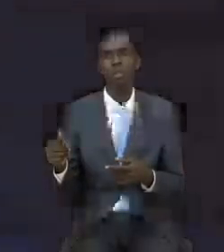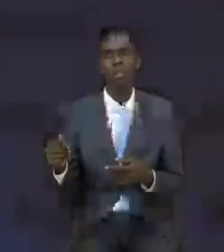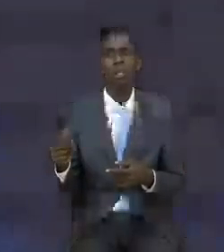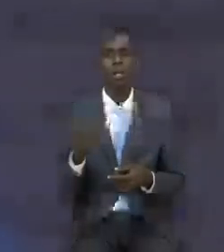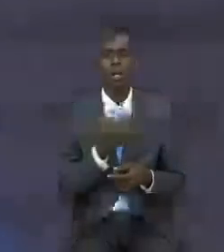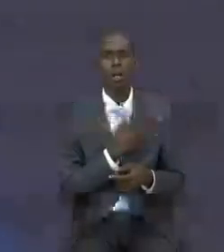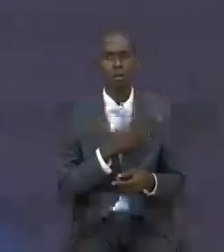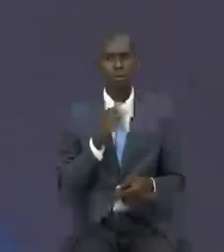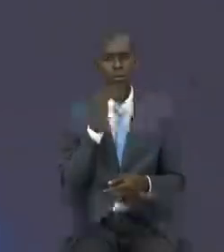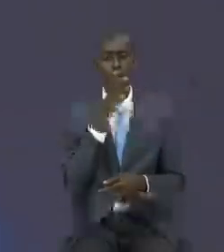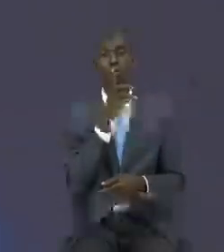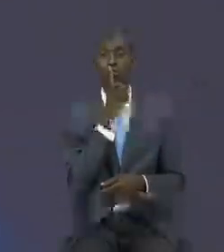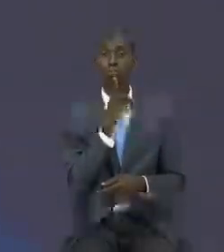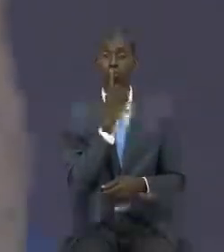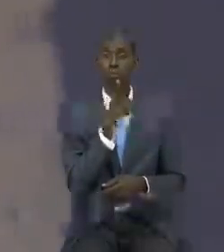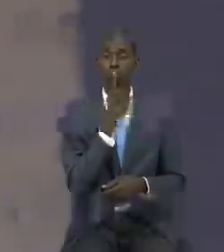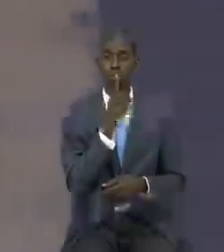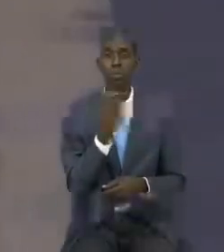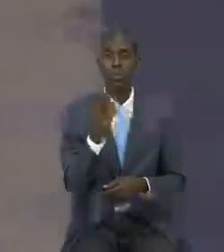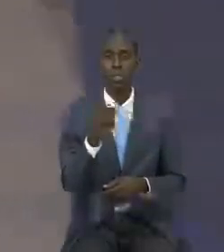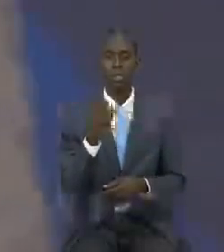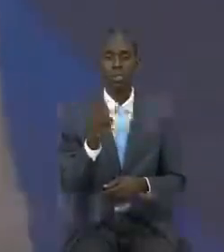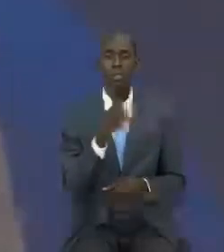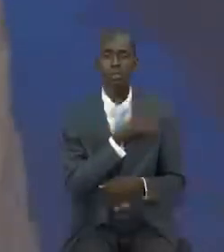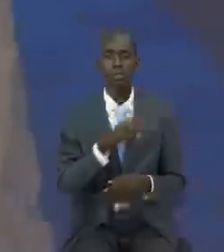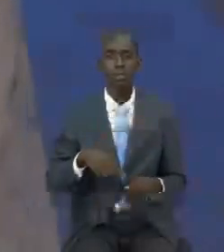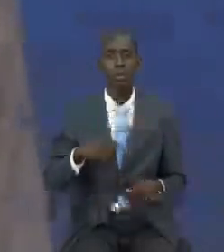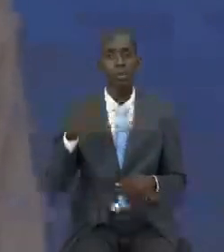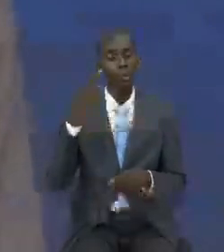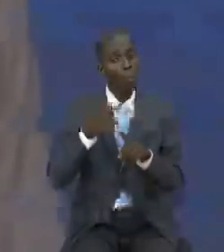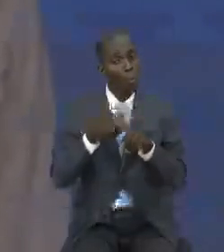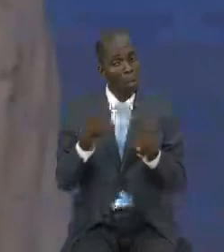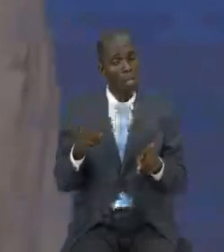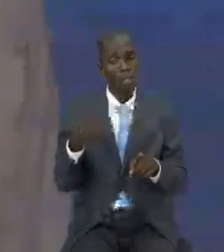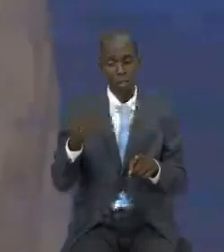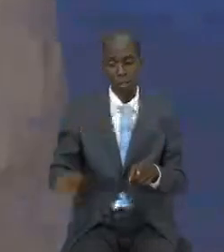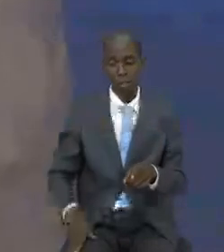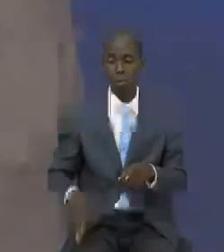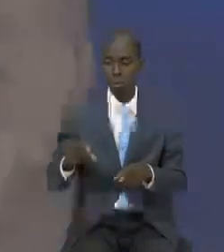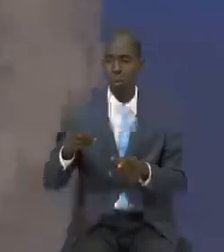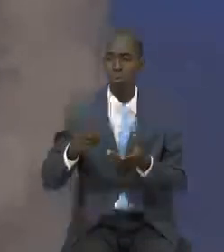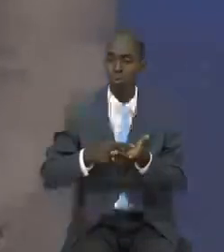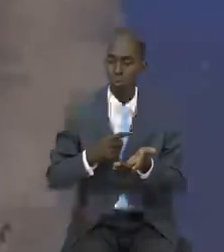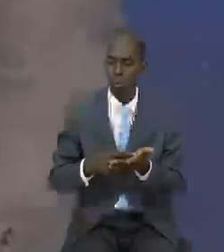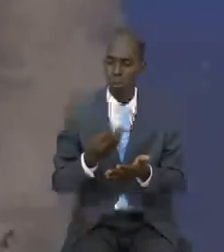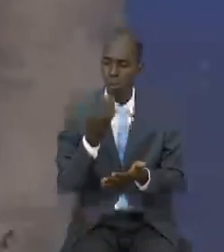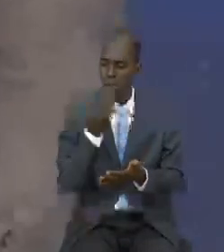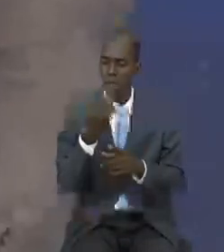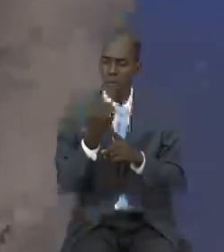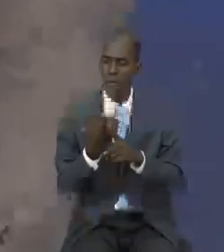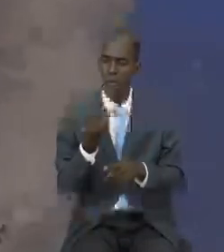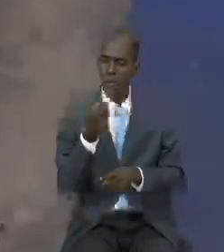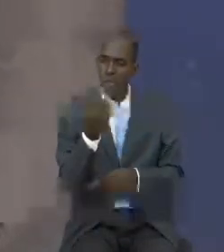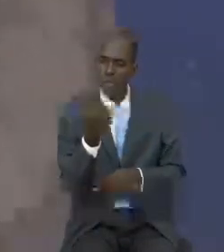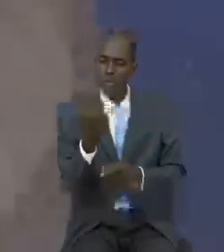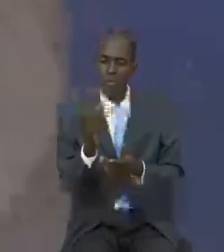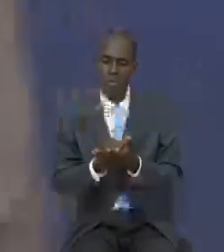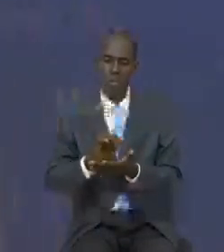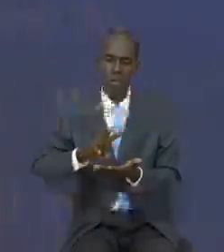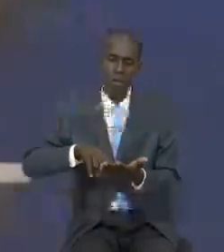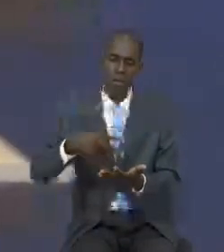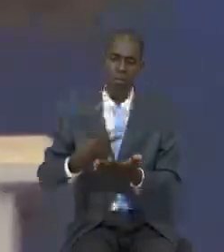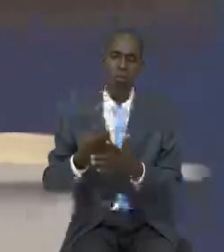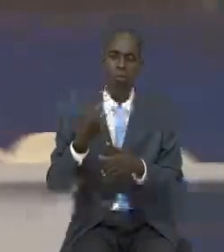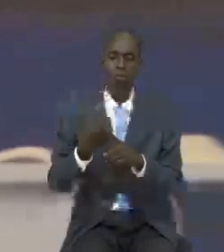woman said, truth, Lord, but the dogs eat of the crumbs of bread that fall from the master's